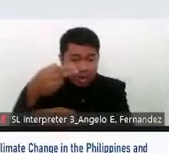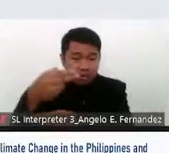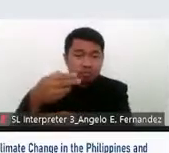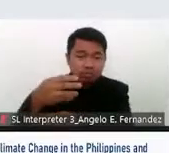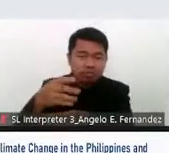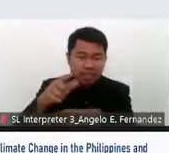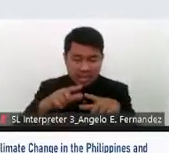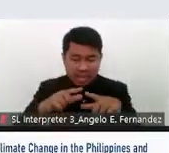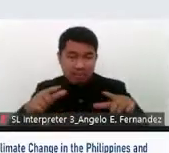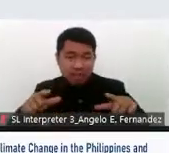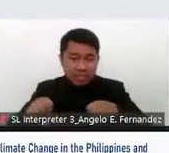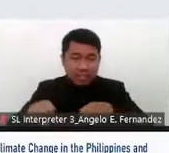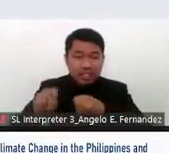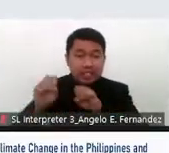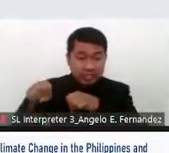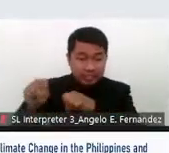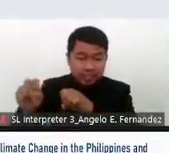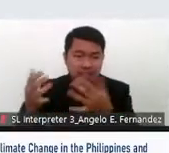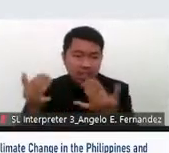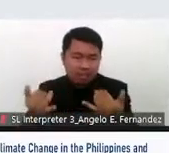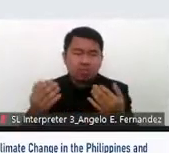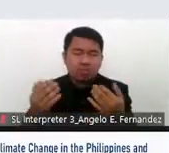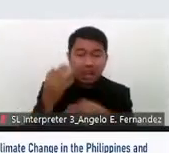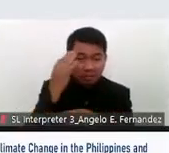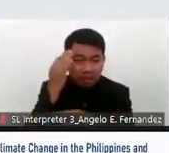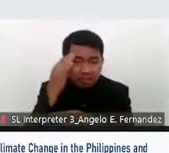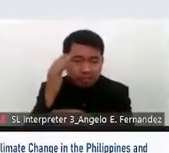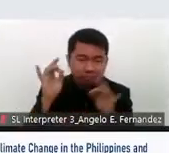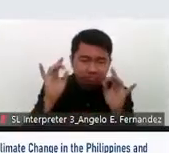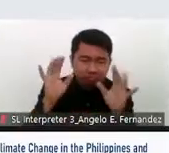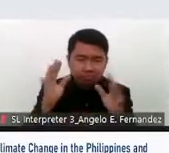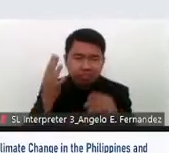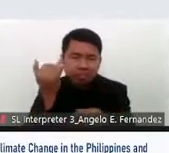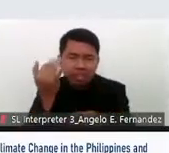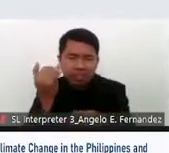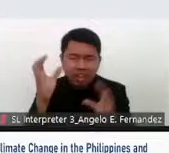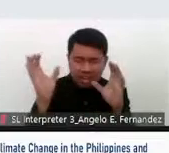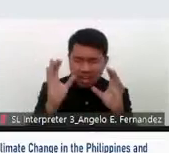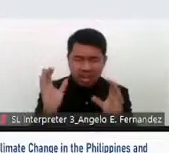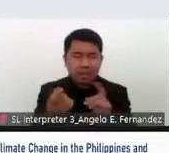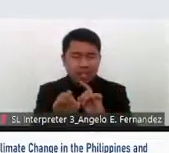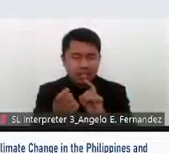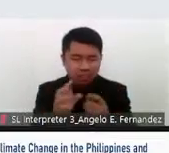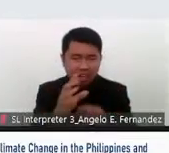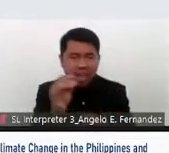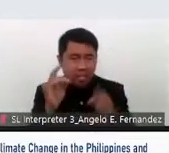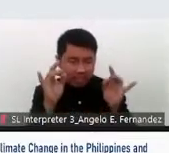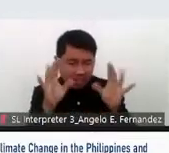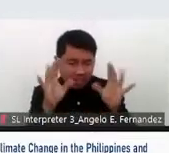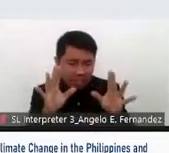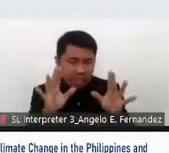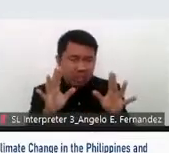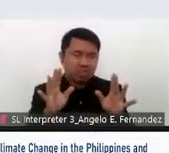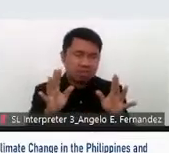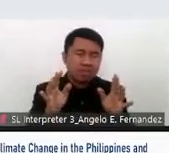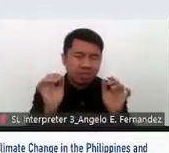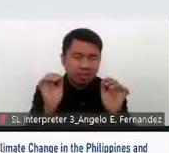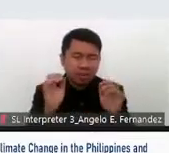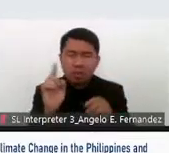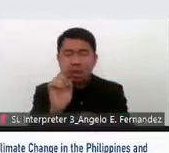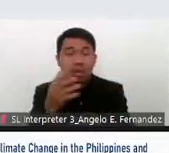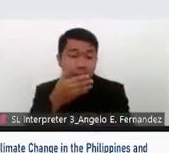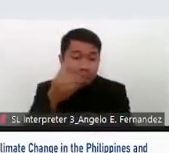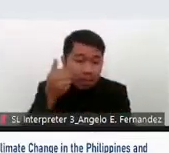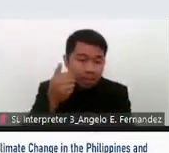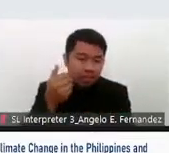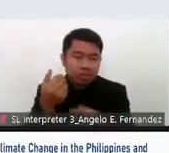terribly aware of the dangers of warming climate, and now the imminence of danger as well. What is the best course to comprehend and adjust to this existential